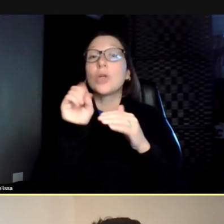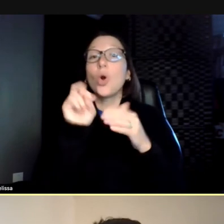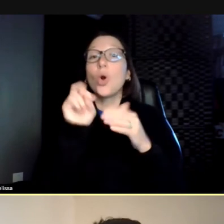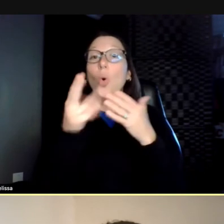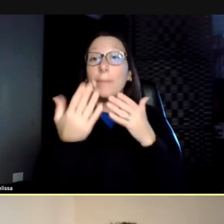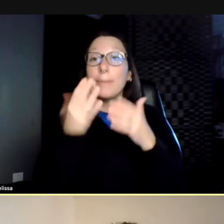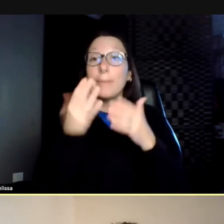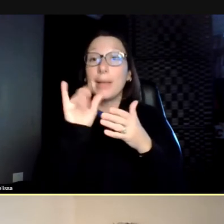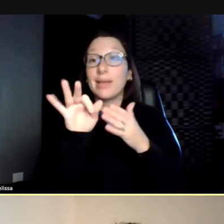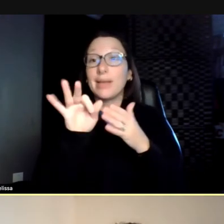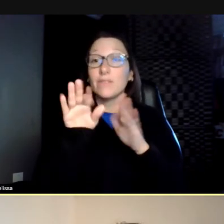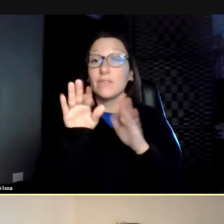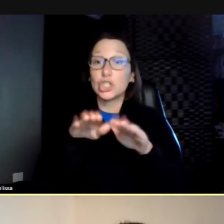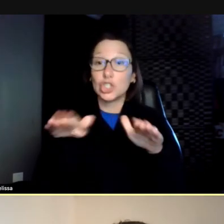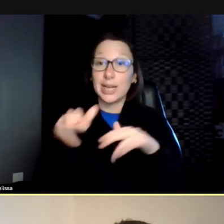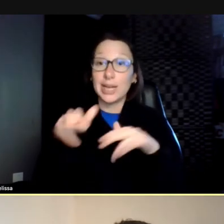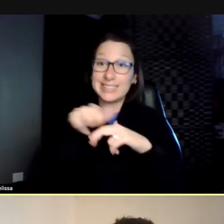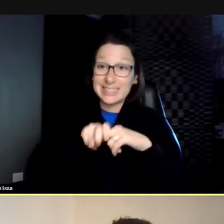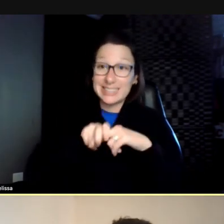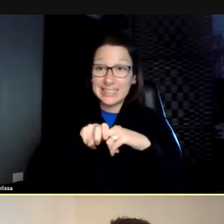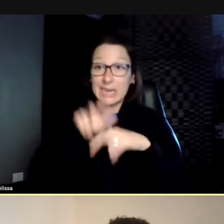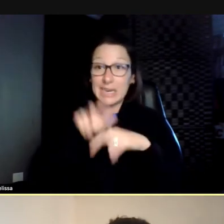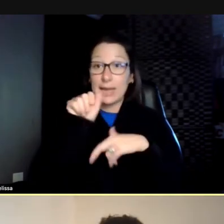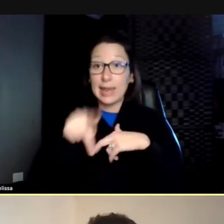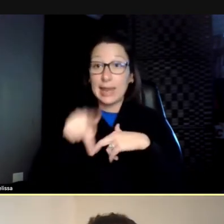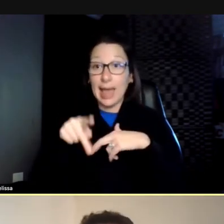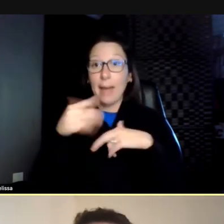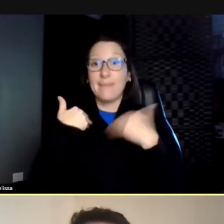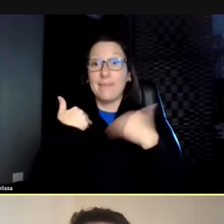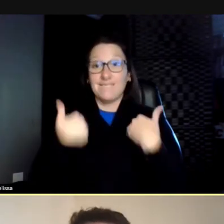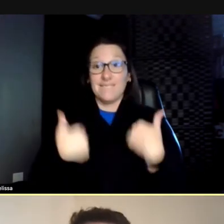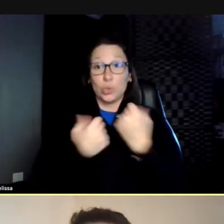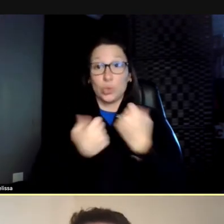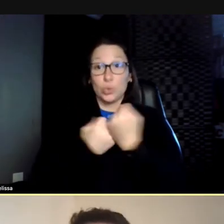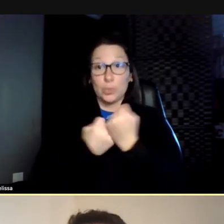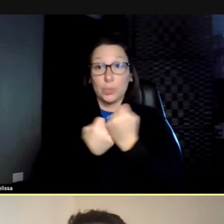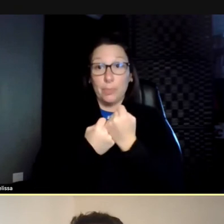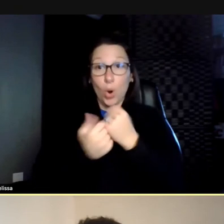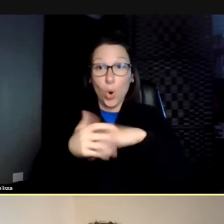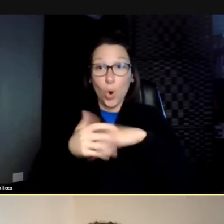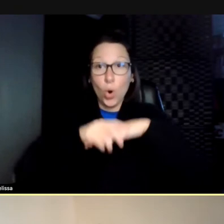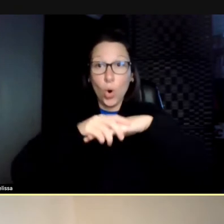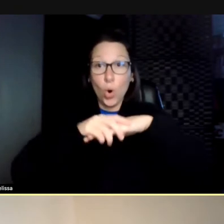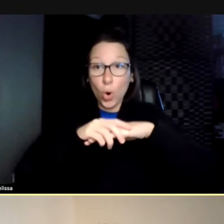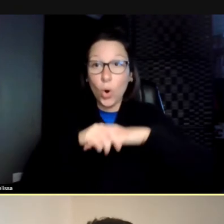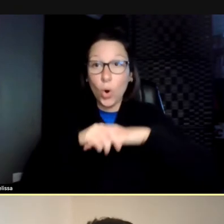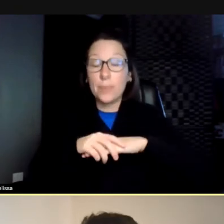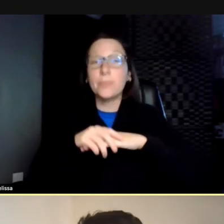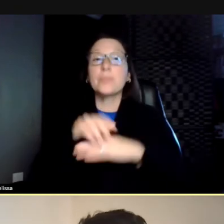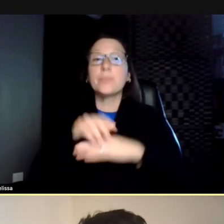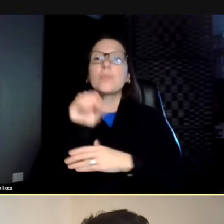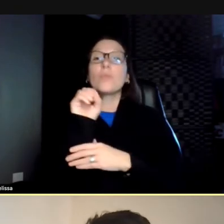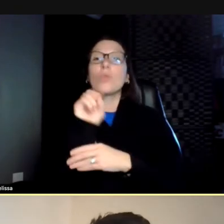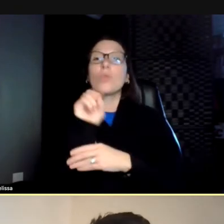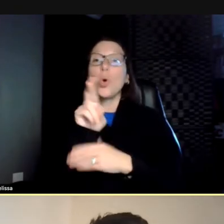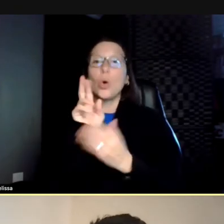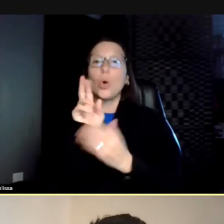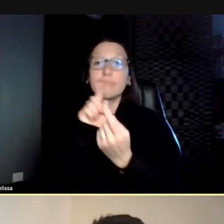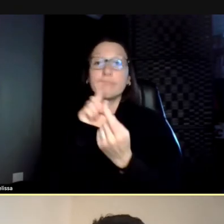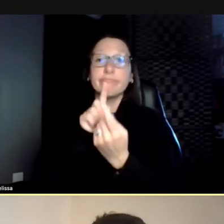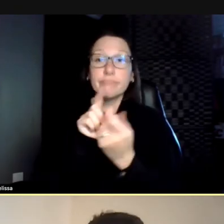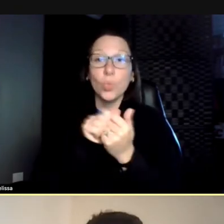someone's lap or is getting some physical support to do something, or is even in physical proximity with another